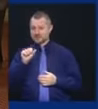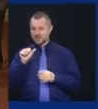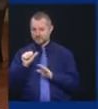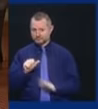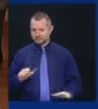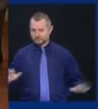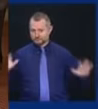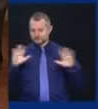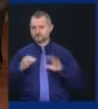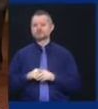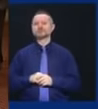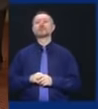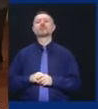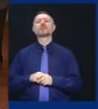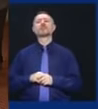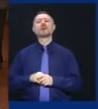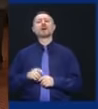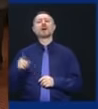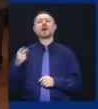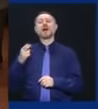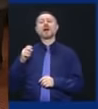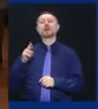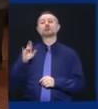Ramon Talaj. Let's give them a round of applause.